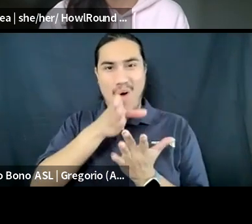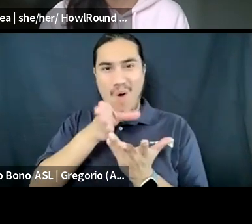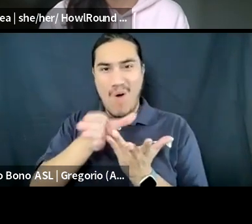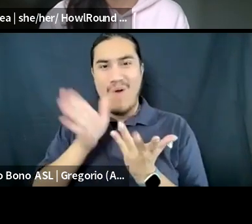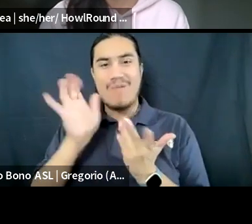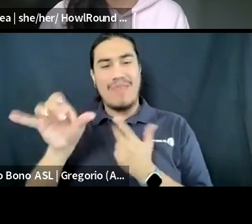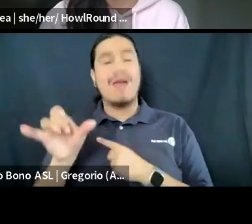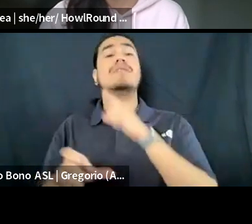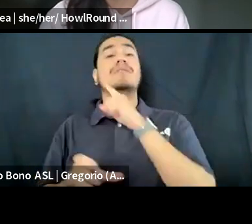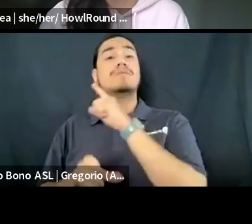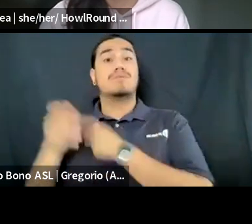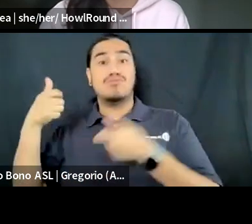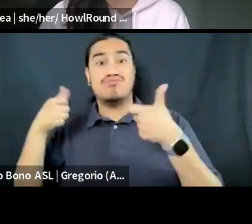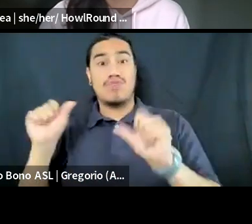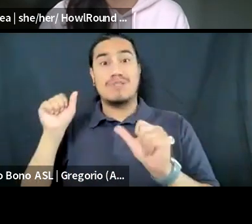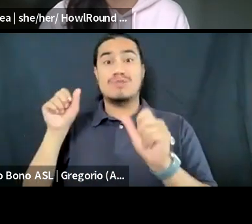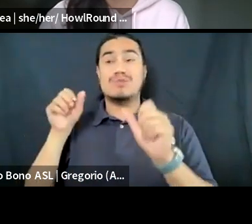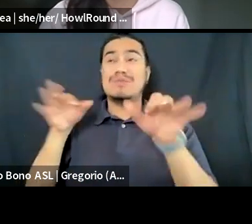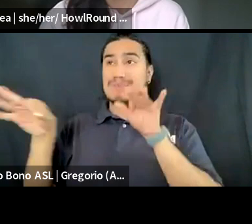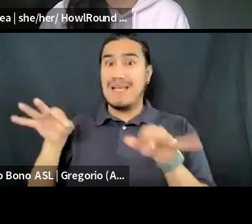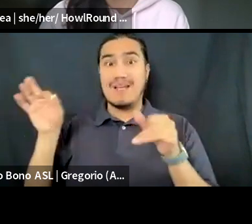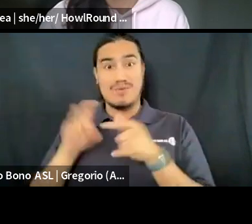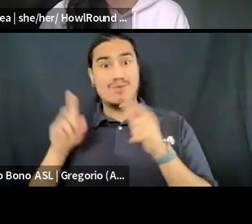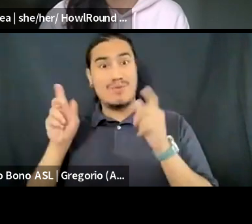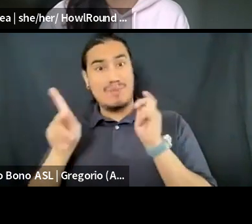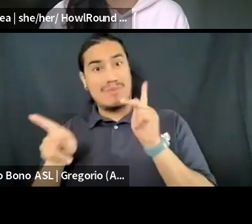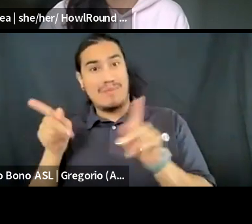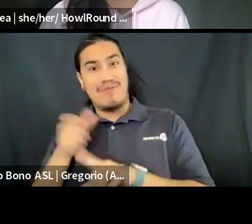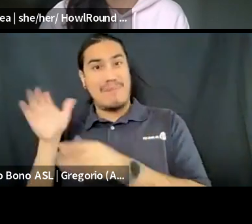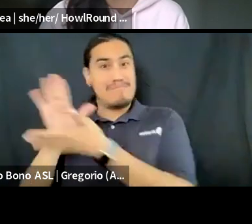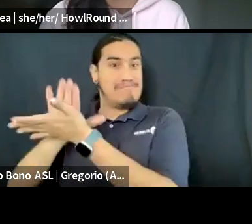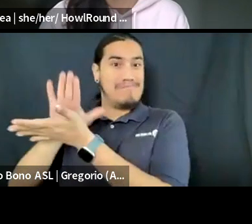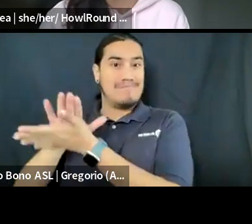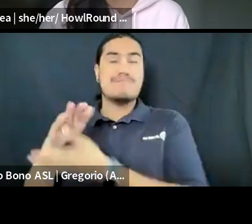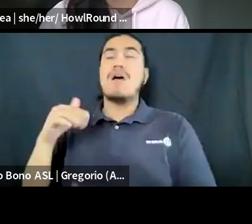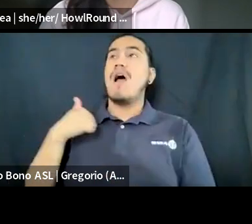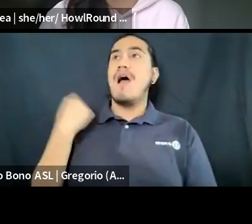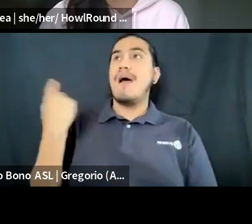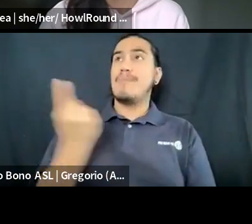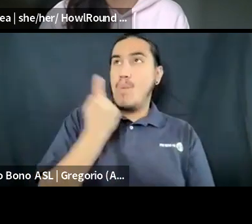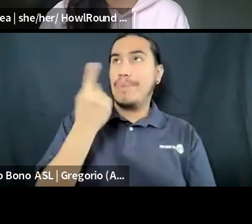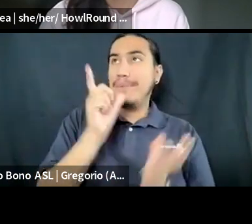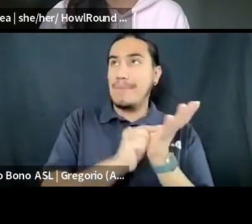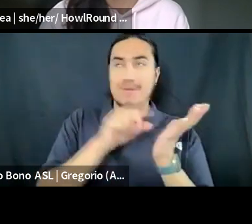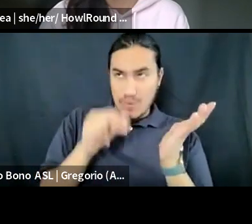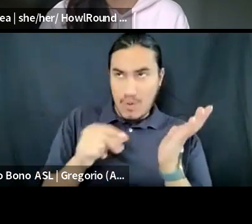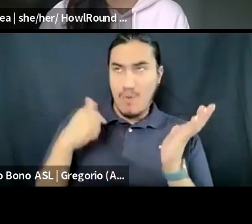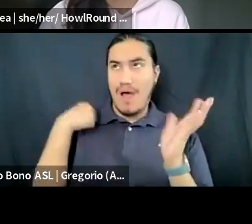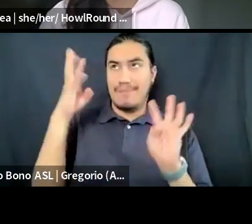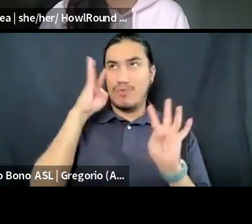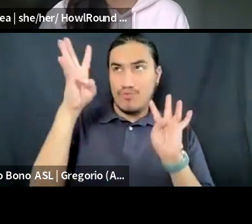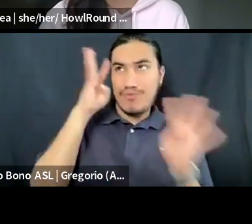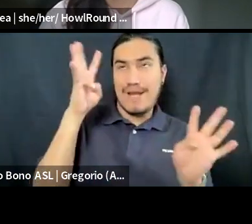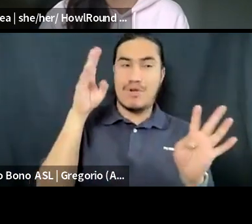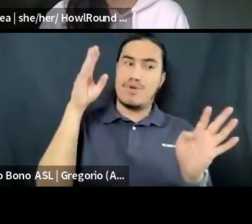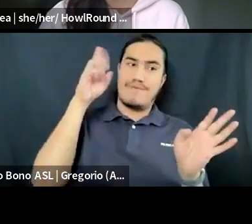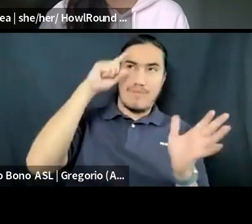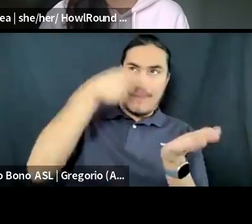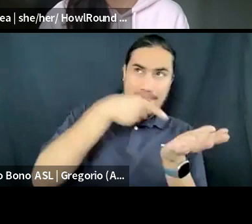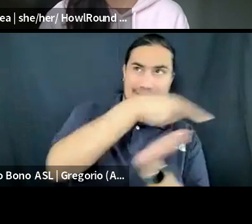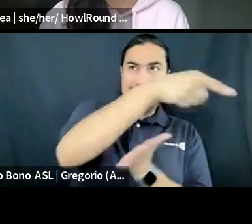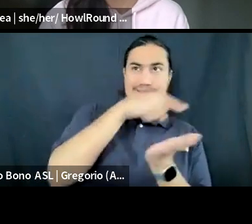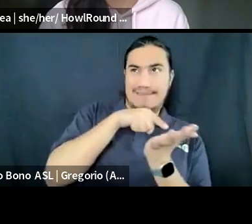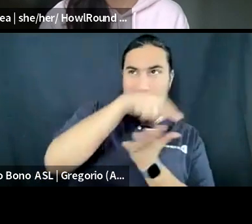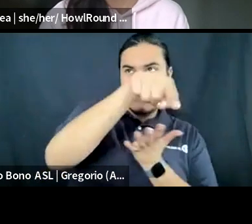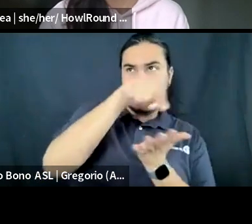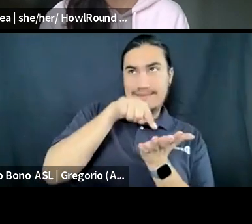no, I'm not just publishing in this, or no, I'm not just creating in this. I'm creating in all of this, and